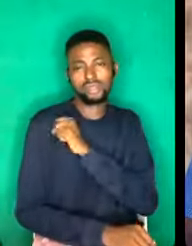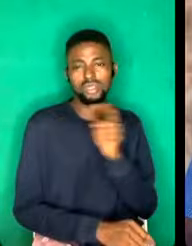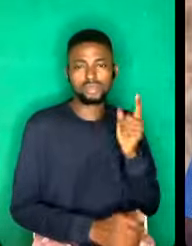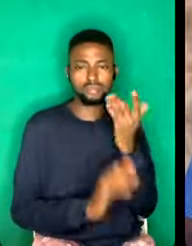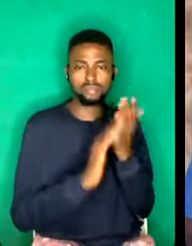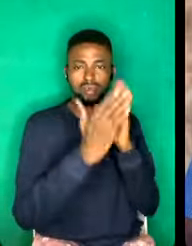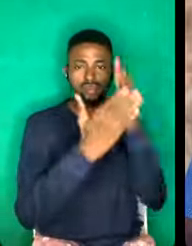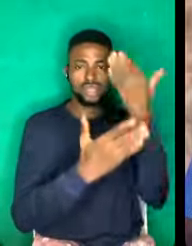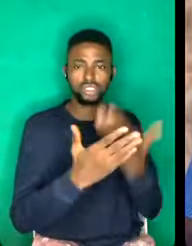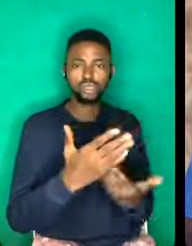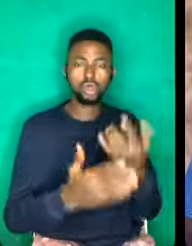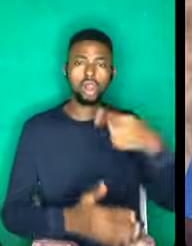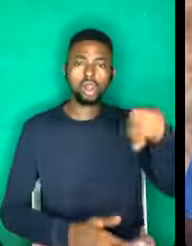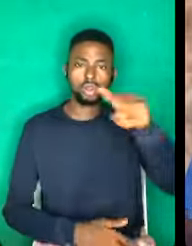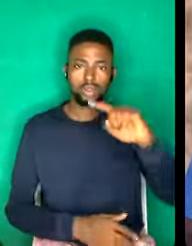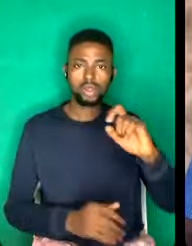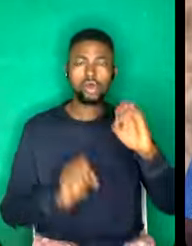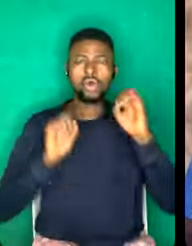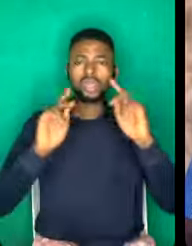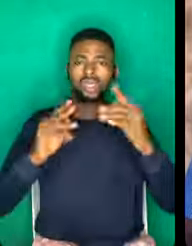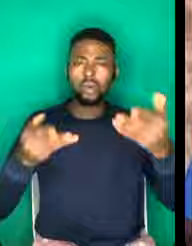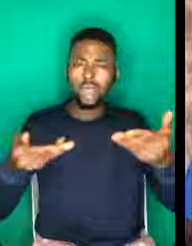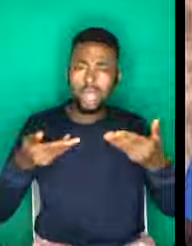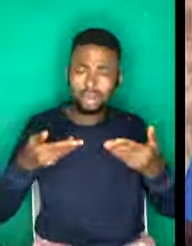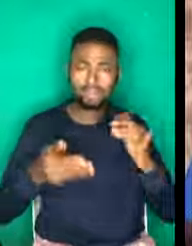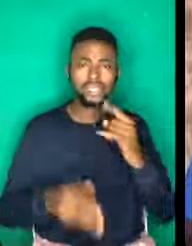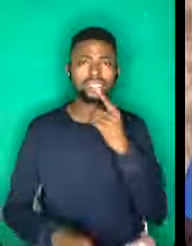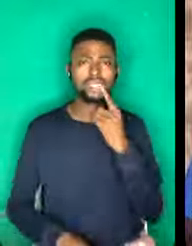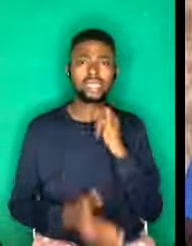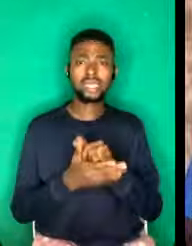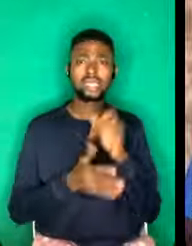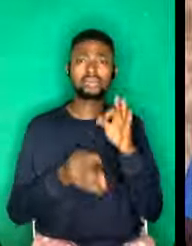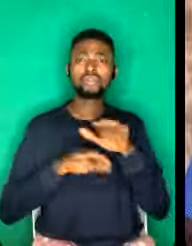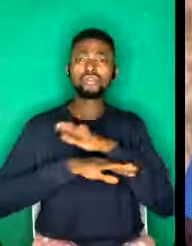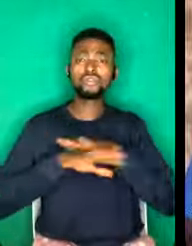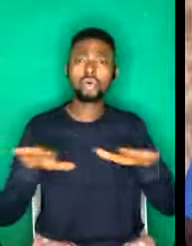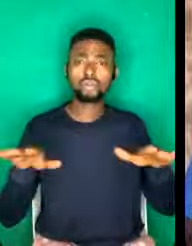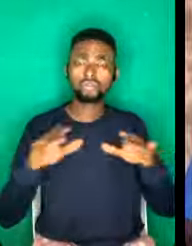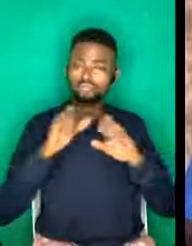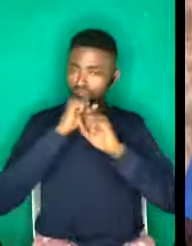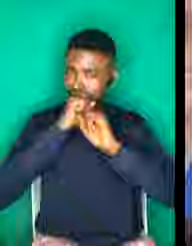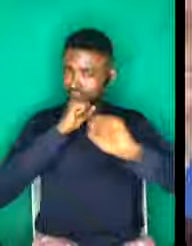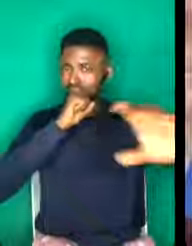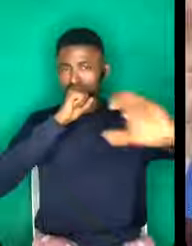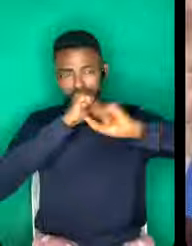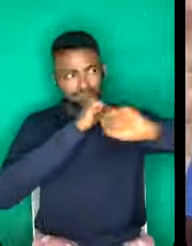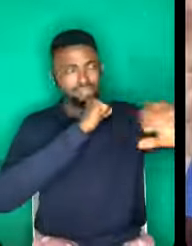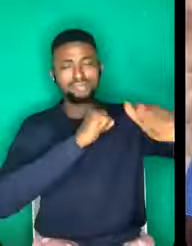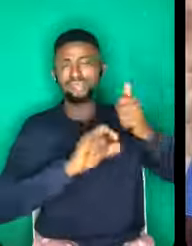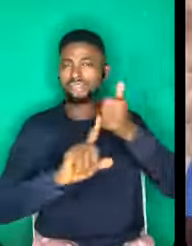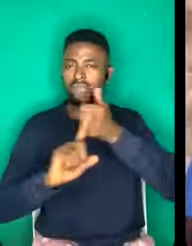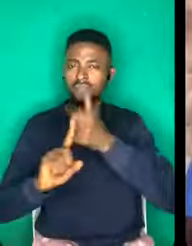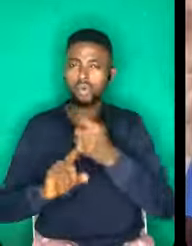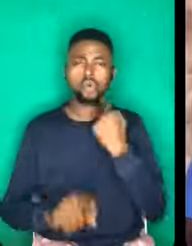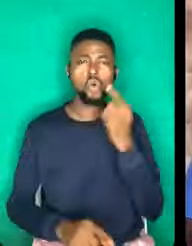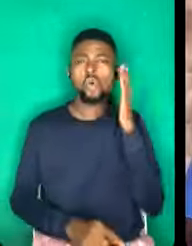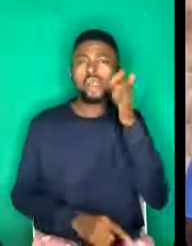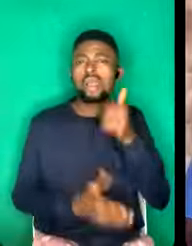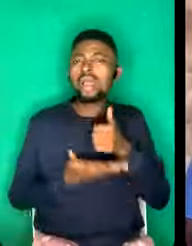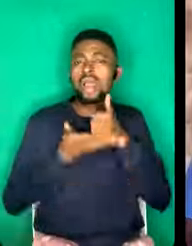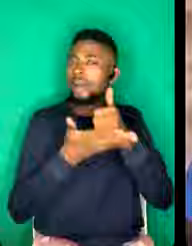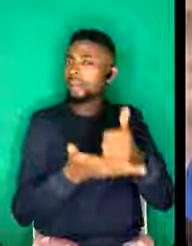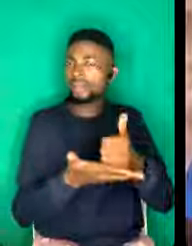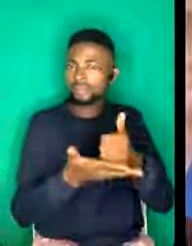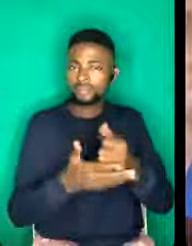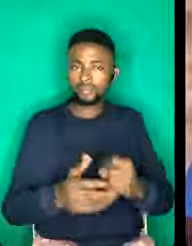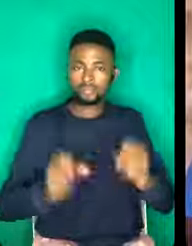Awesome. Welcome. They say if you do not blow your trumpet, who will do it? Okay, awesome. And this brings me to,